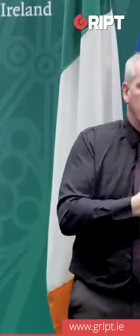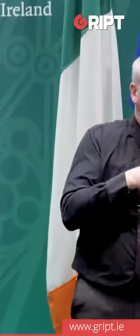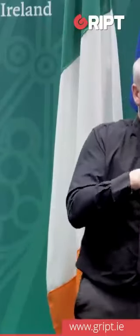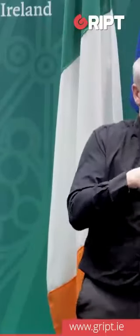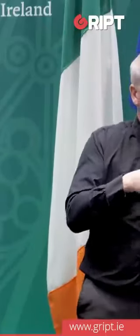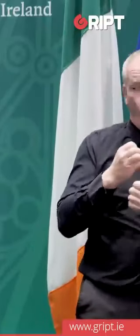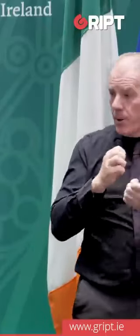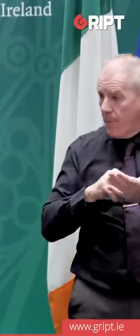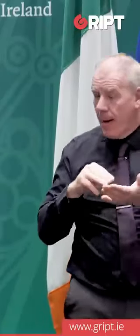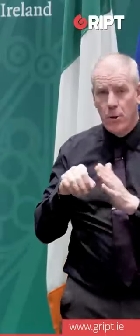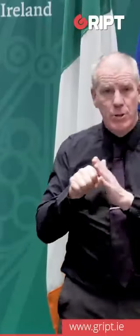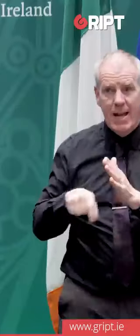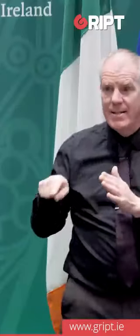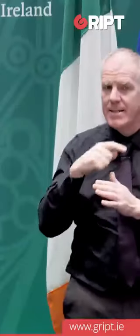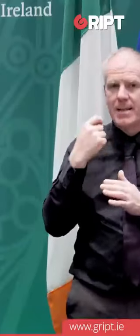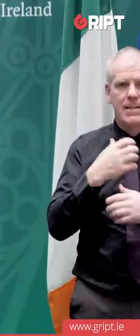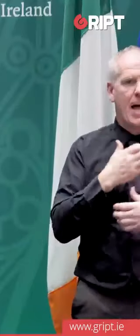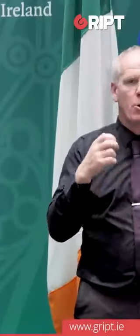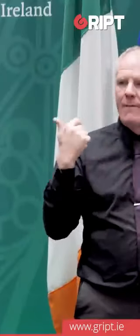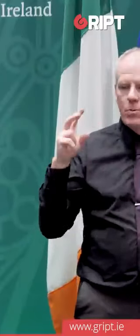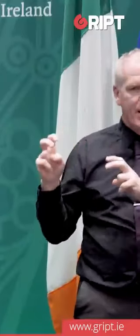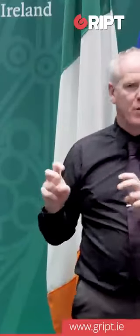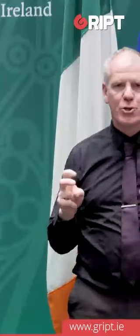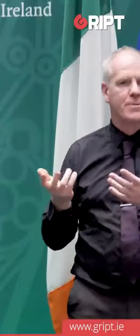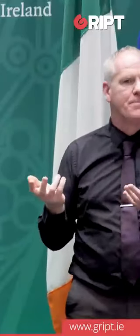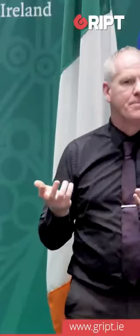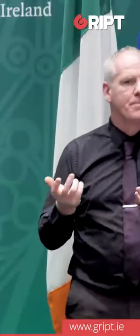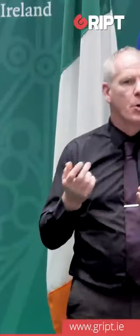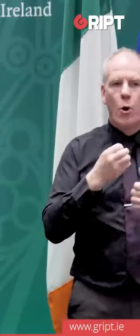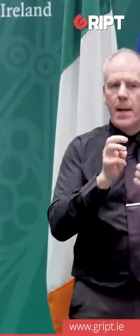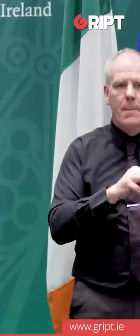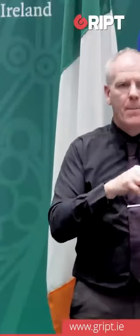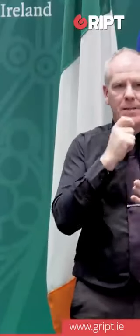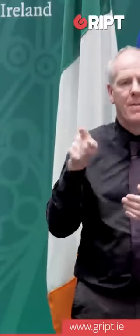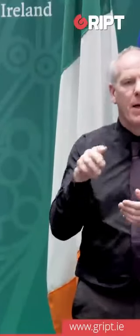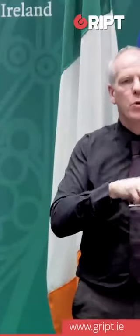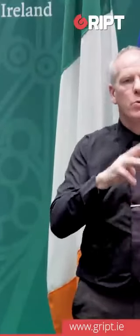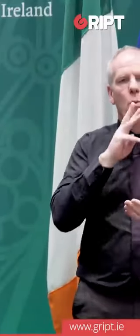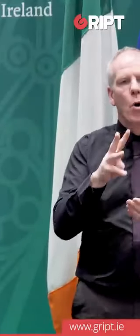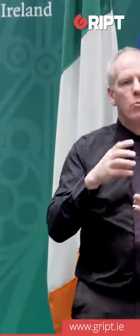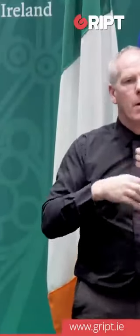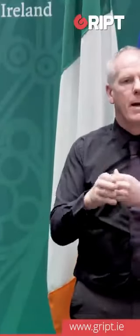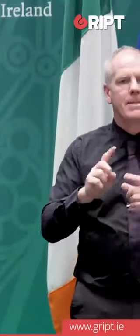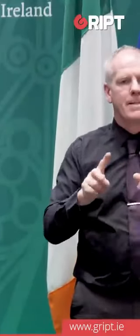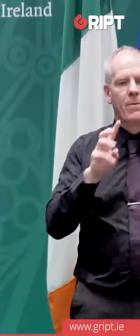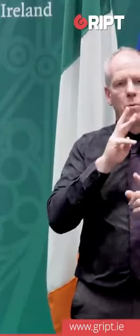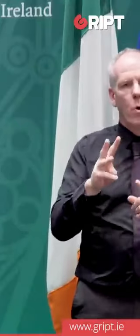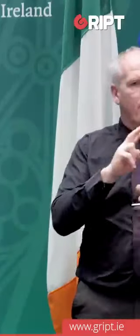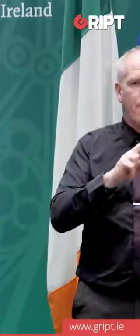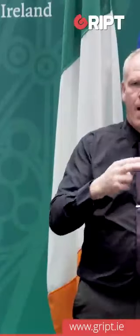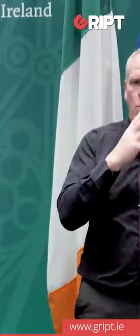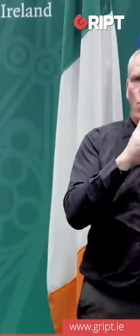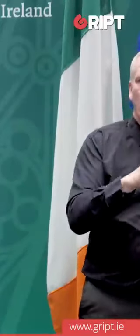no. She does this because it's technically correct, because the bill itself makes hate speech a crime, so she can refer to it as a hate